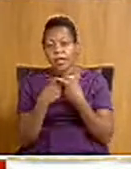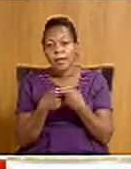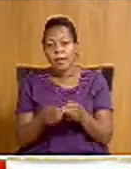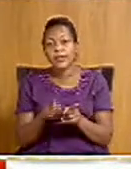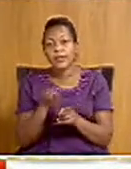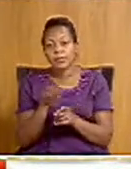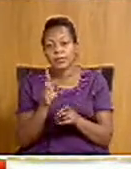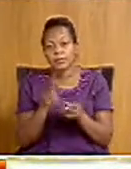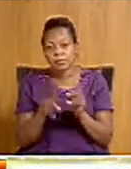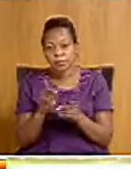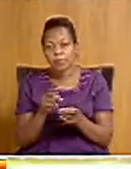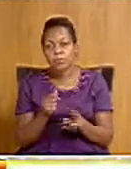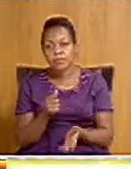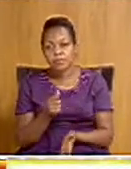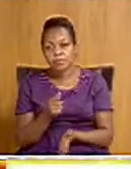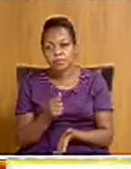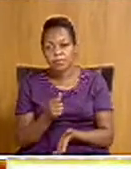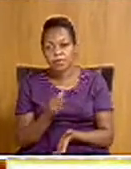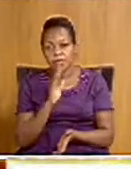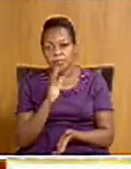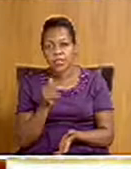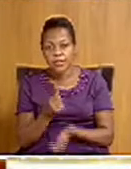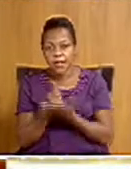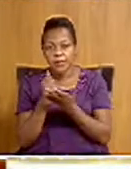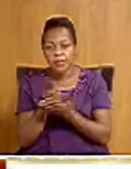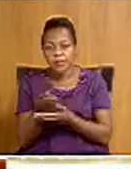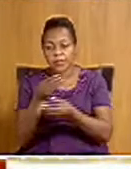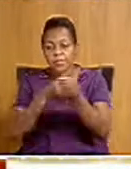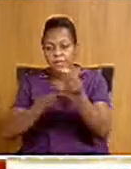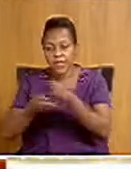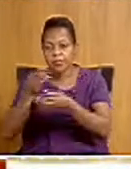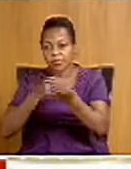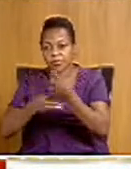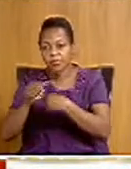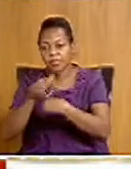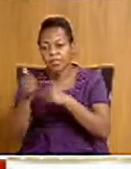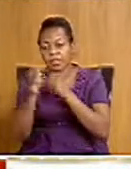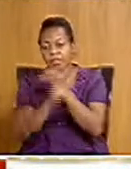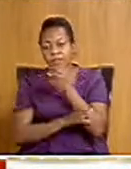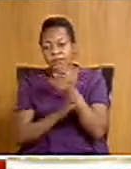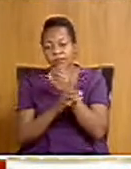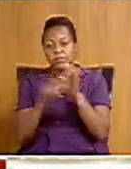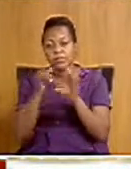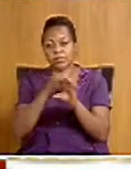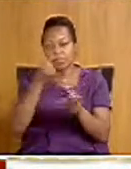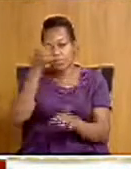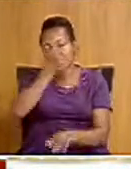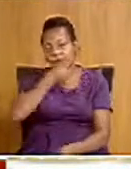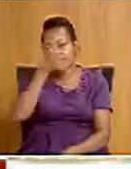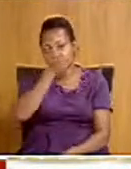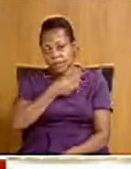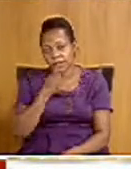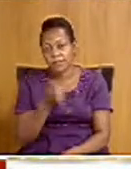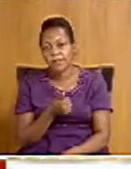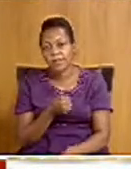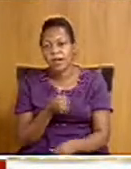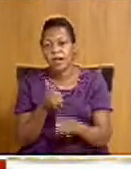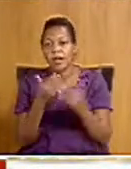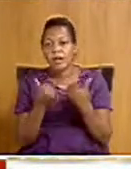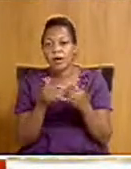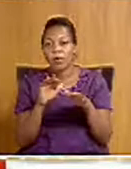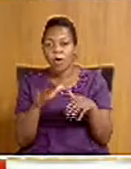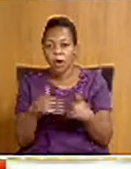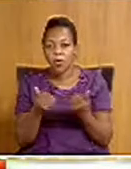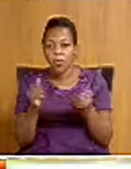they have been greatly assisted by exporting to other countries, including the African ones. How could then